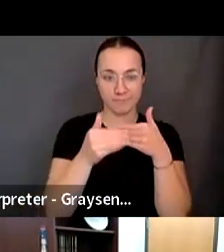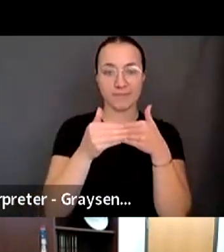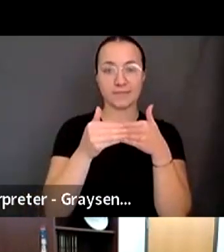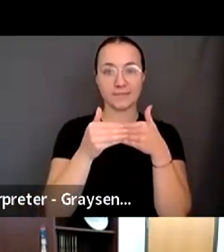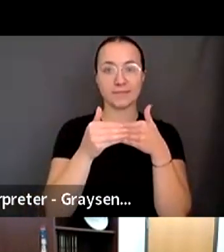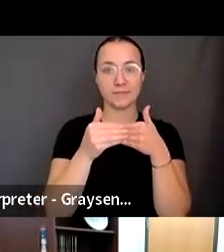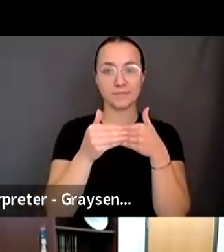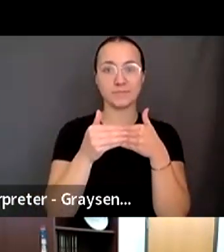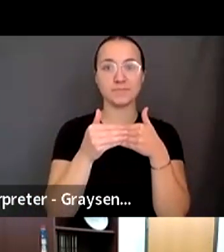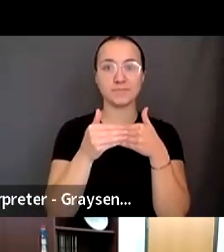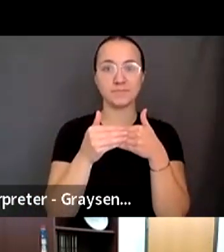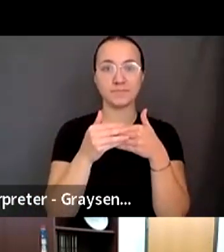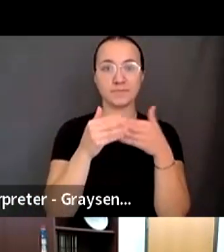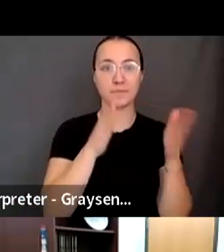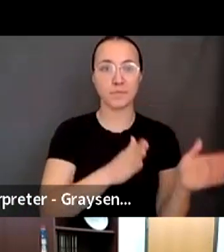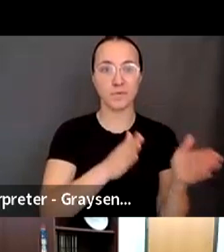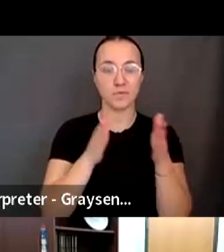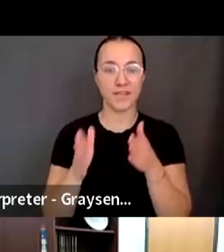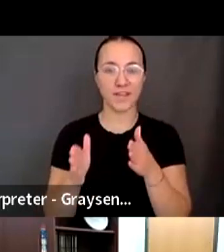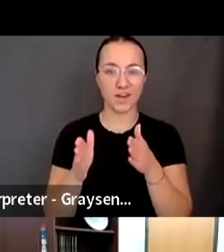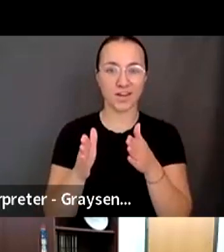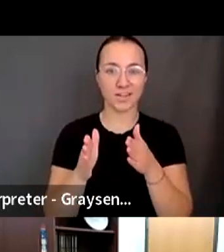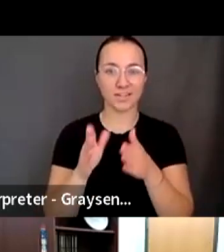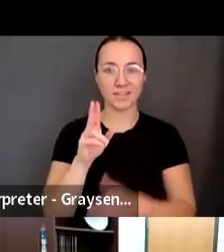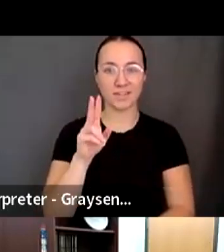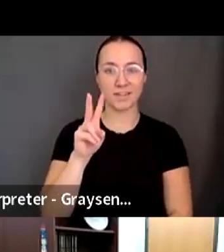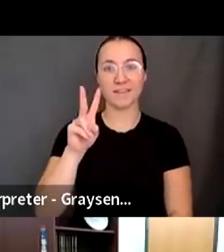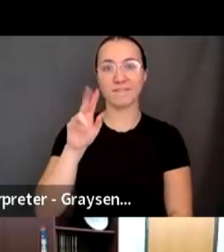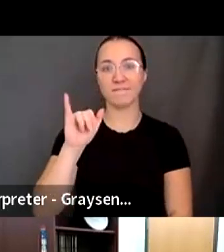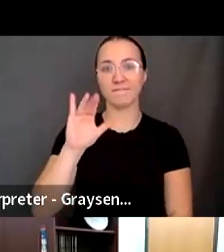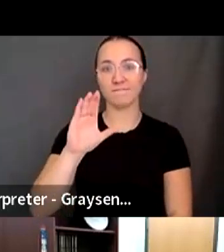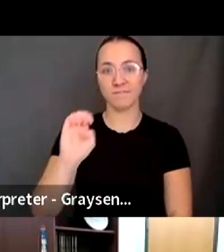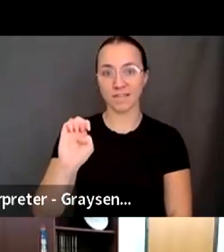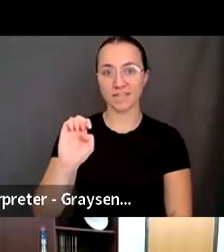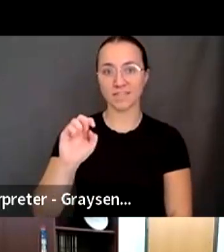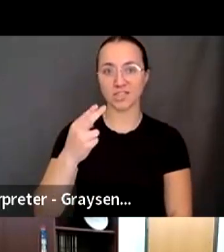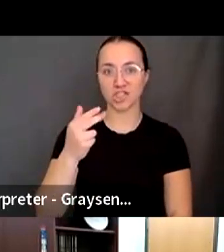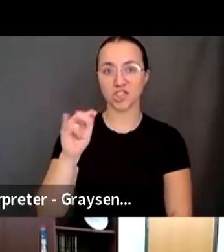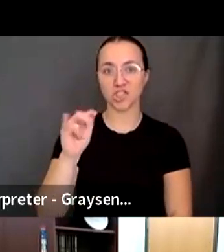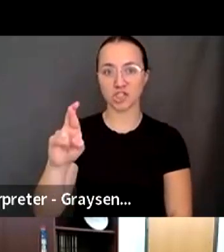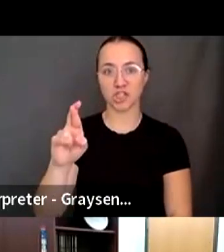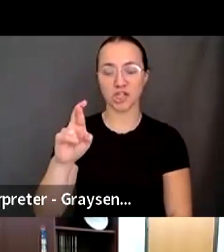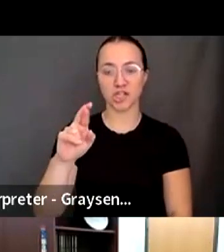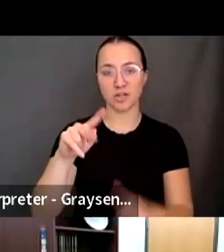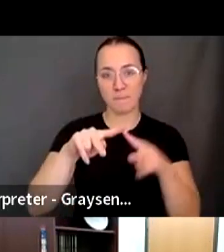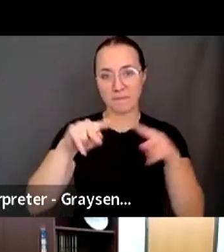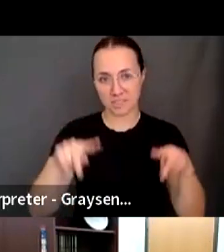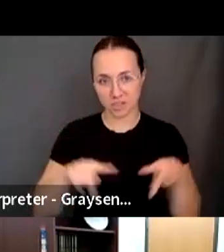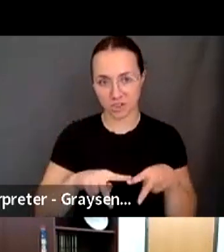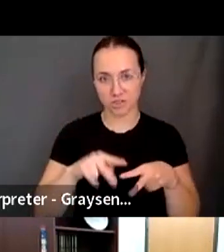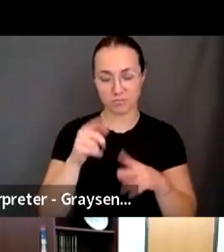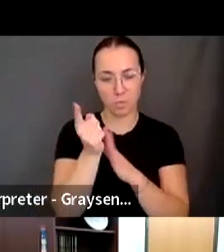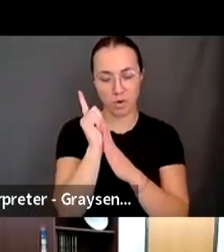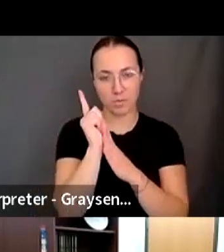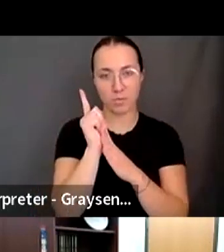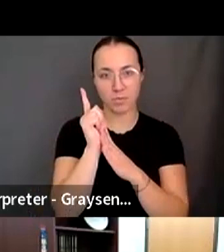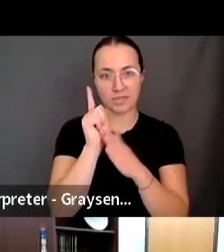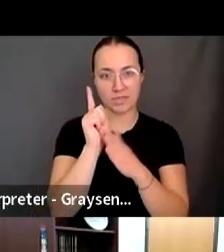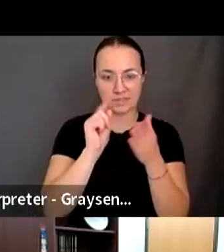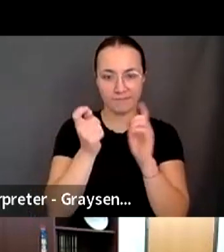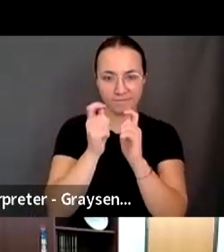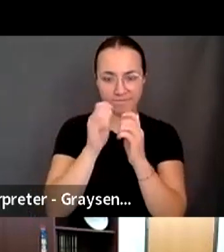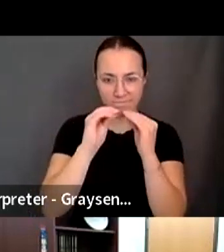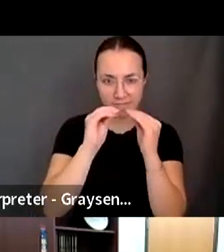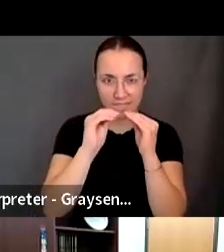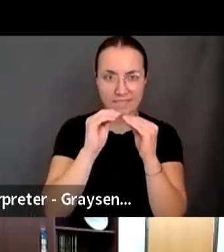going to the vice chair position. Give me one moment to edit this because I can no longer put John